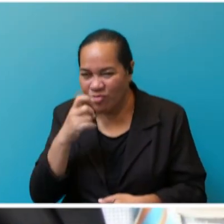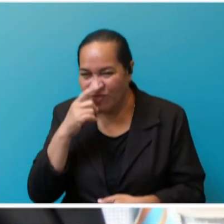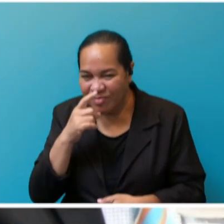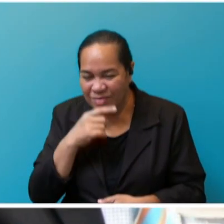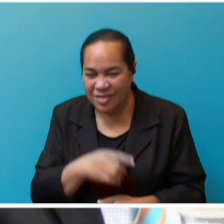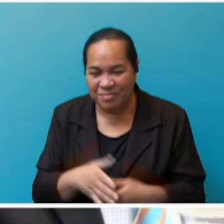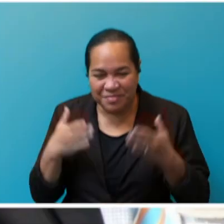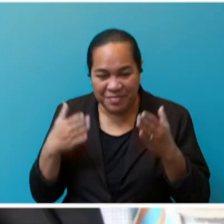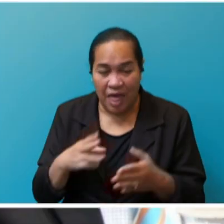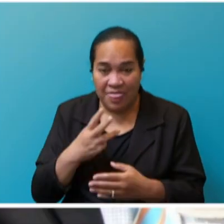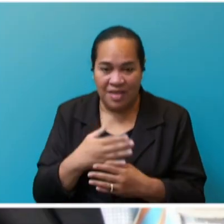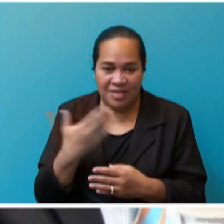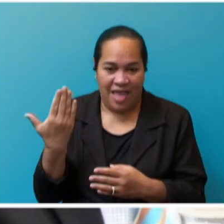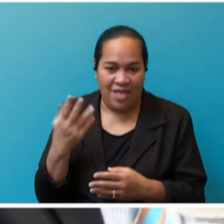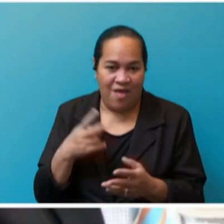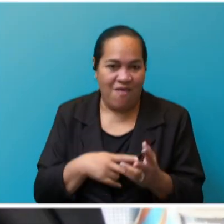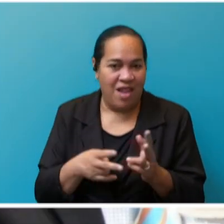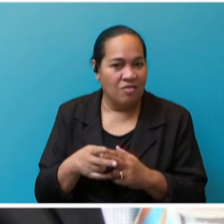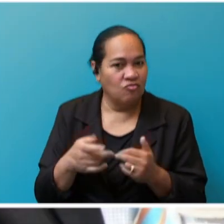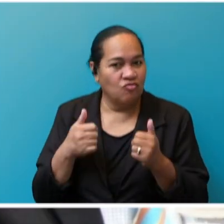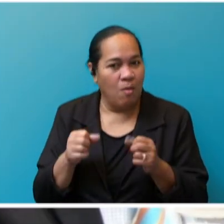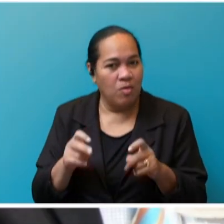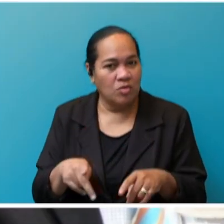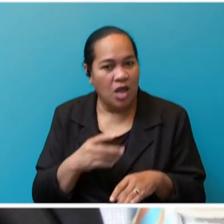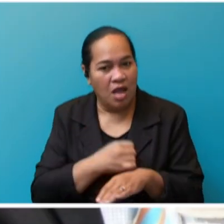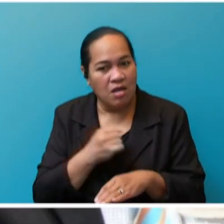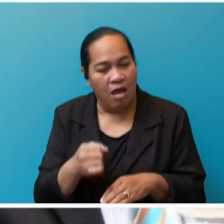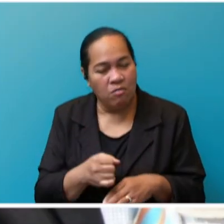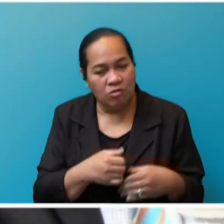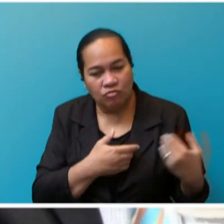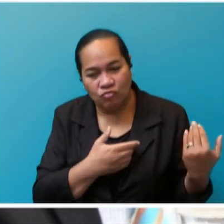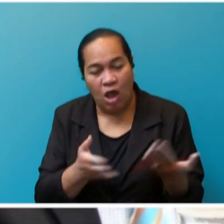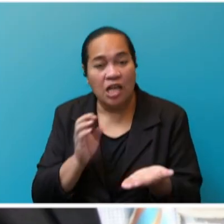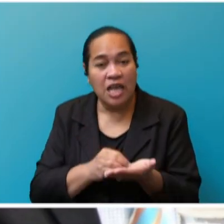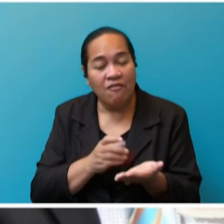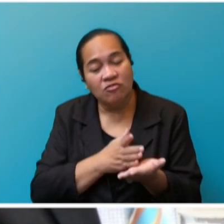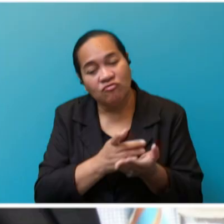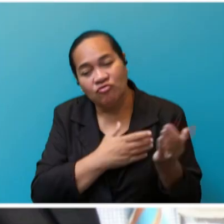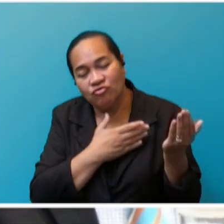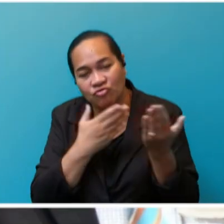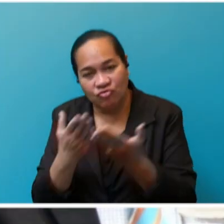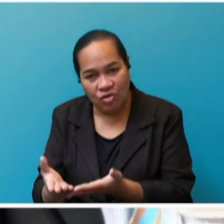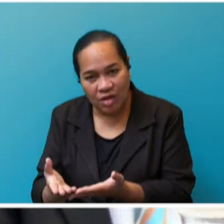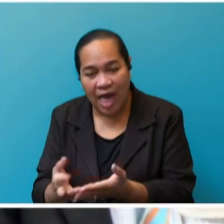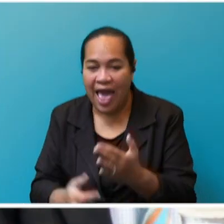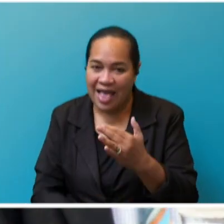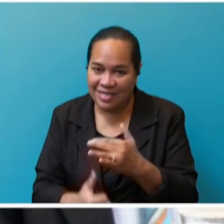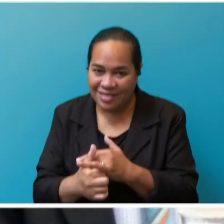3-day event in Saolo Village was a platform for government to bring its services directly to rural communities where accessibility can